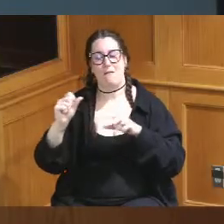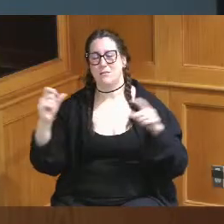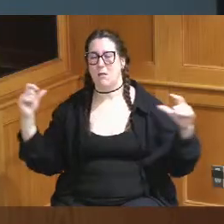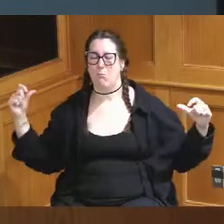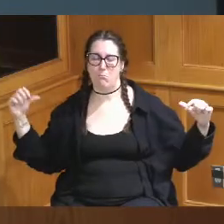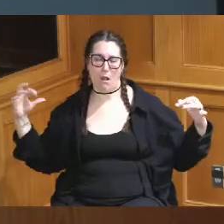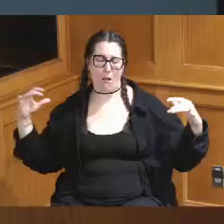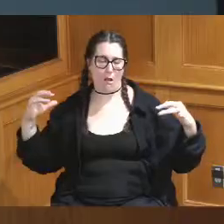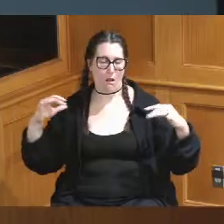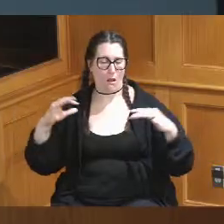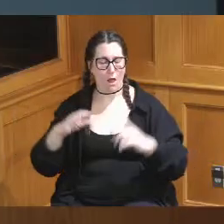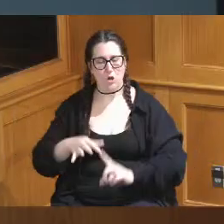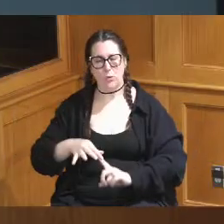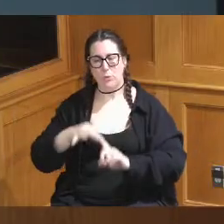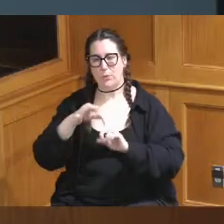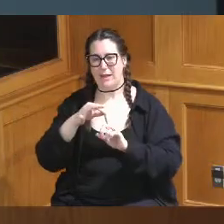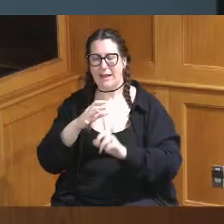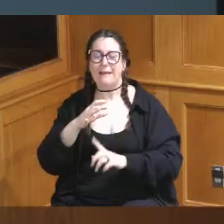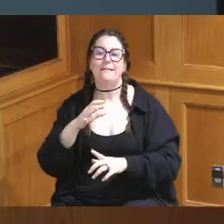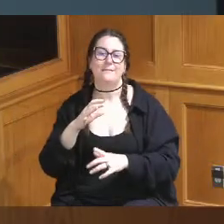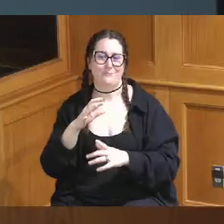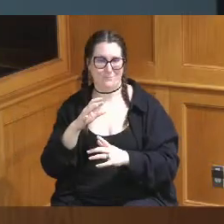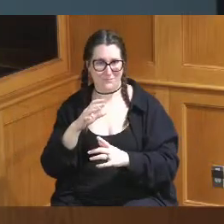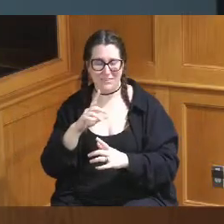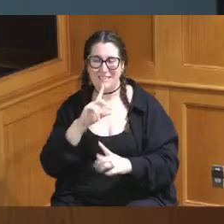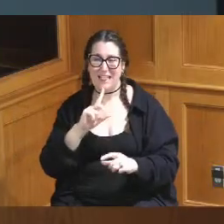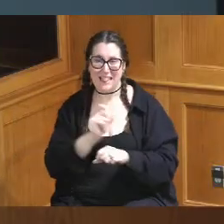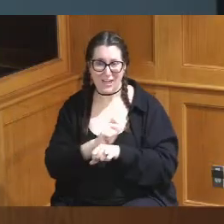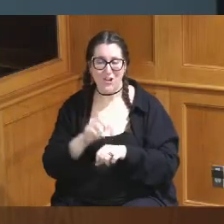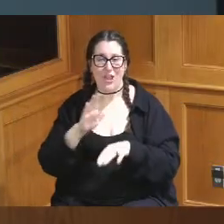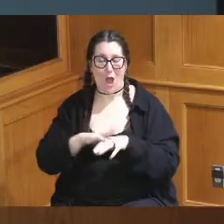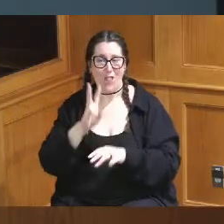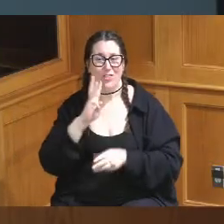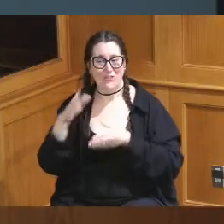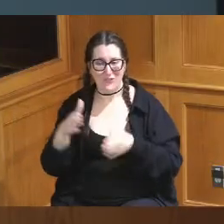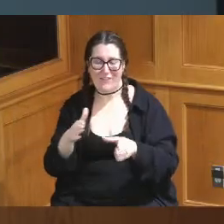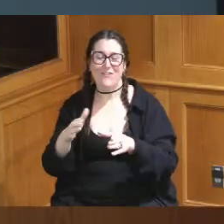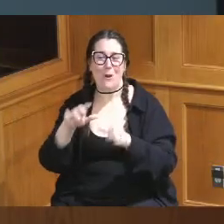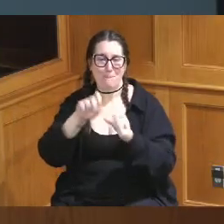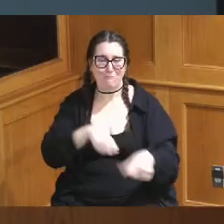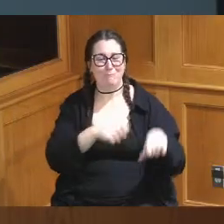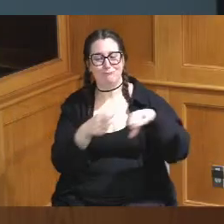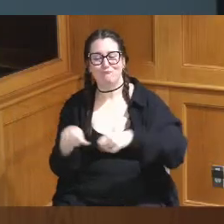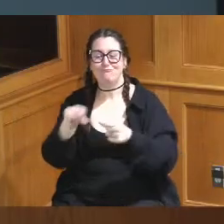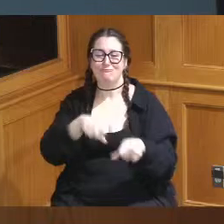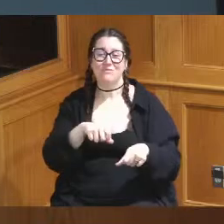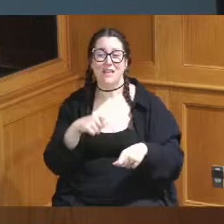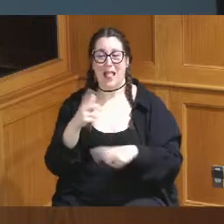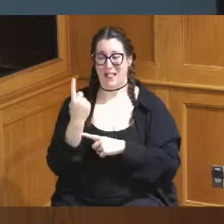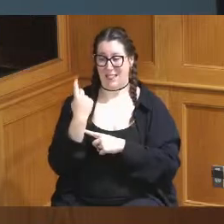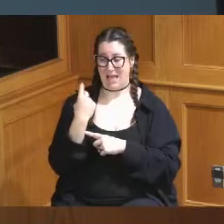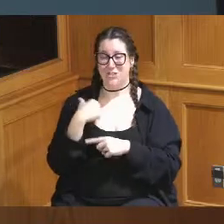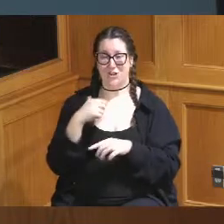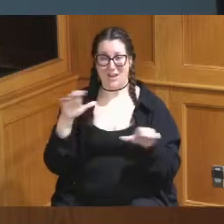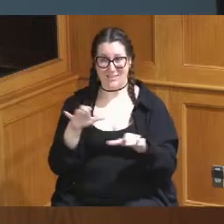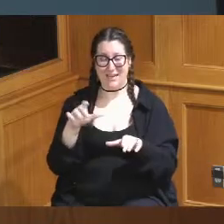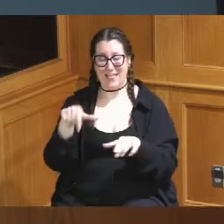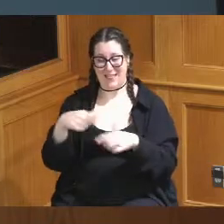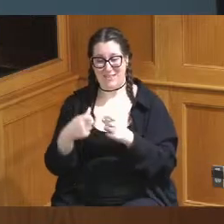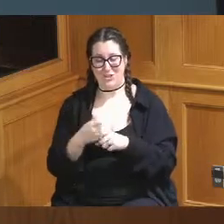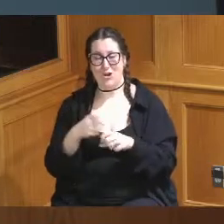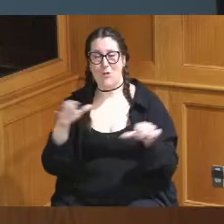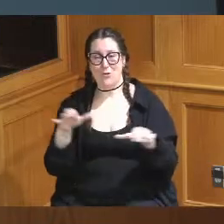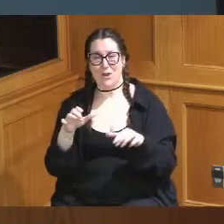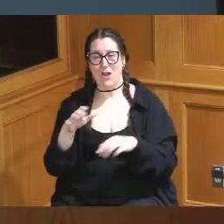community in a really unique way, which is literally paddling on the river. So it's lots of fun. I did it last year. I'm doing it again this year. I'm doing all